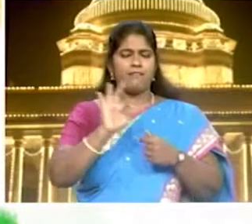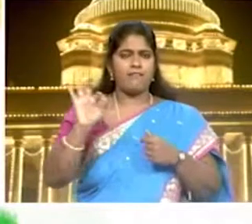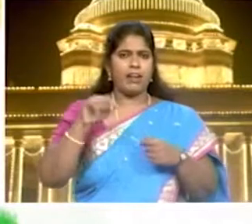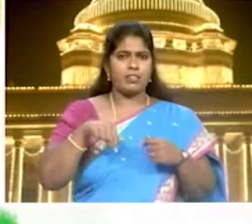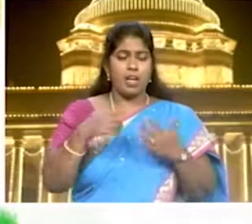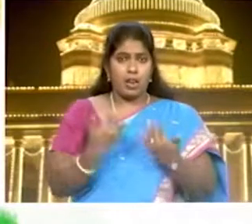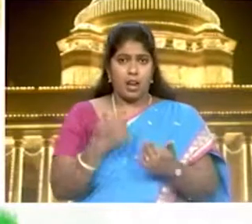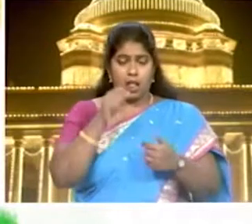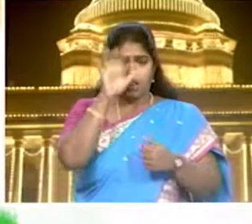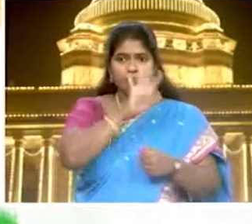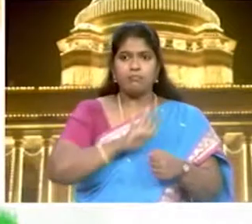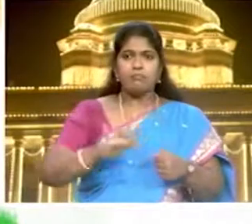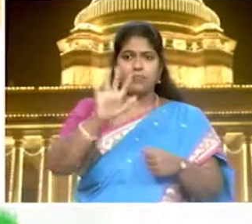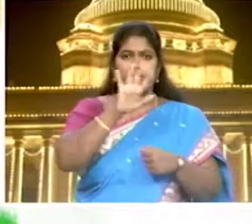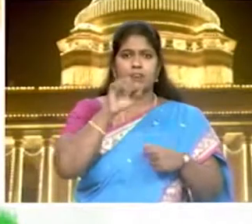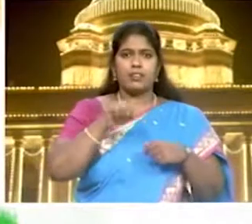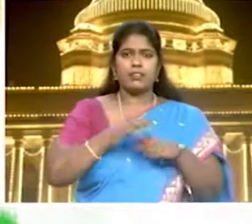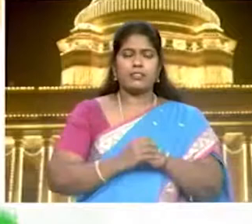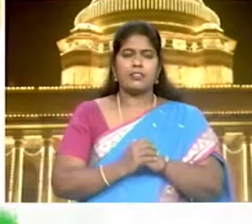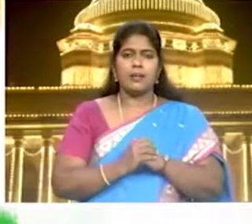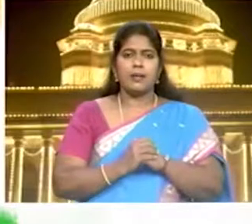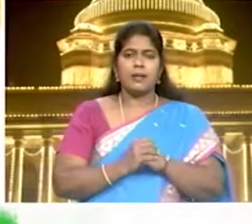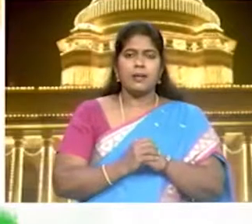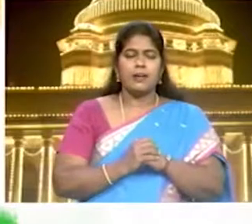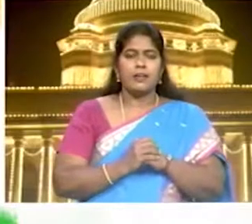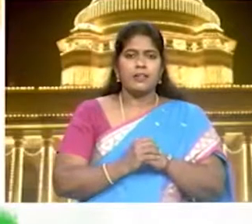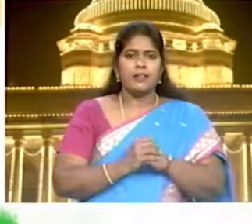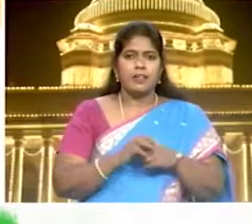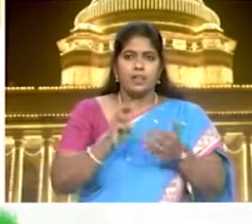that won us freedom. In March